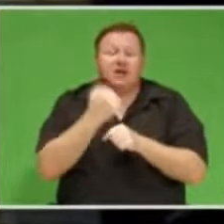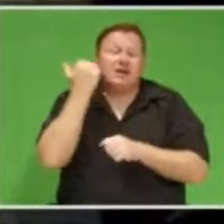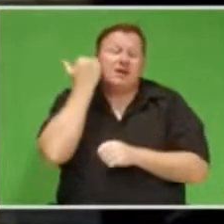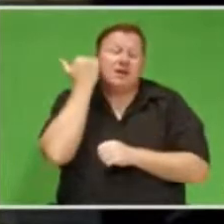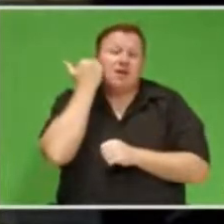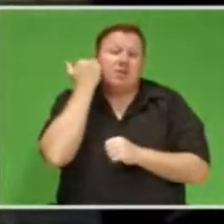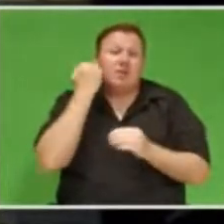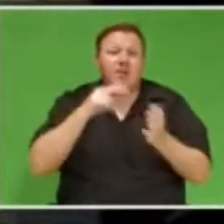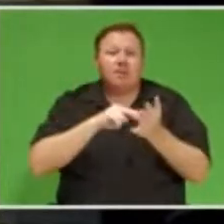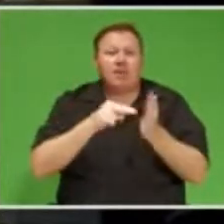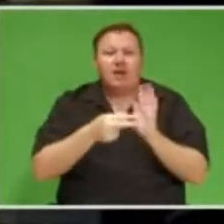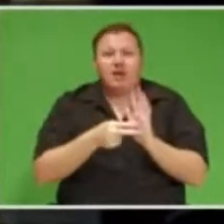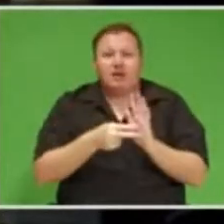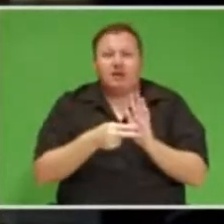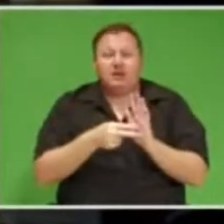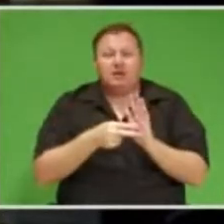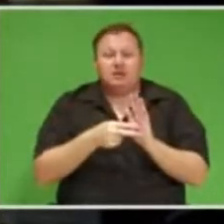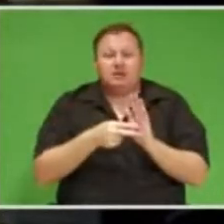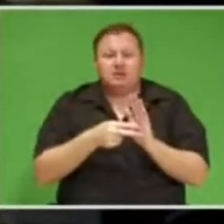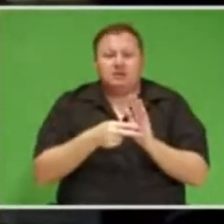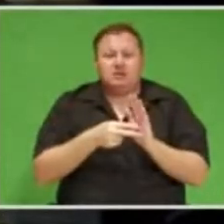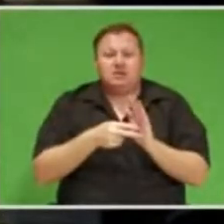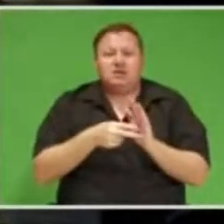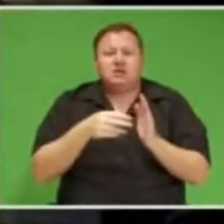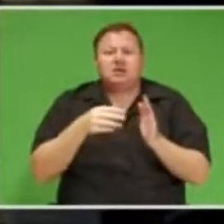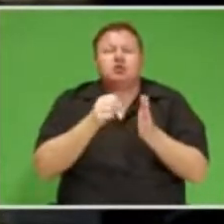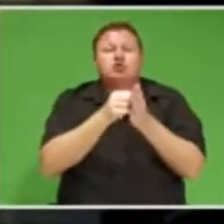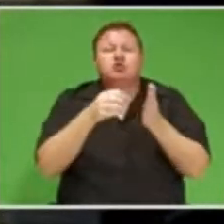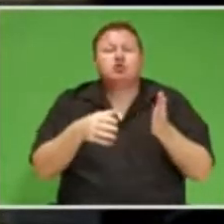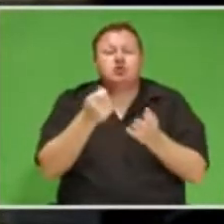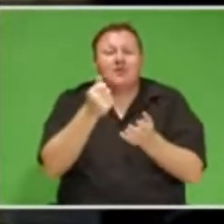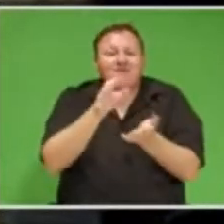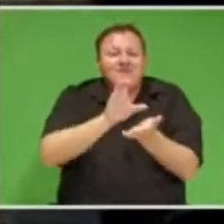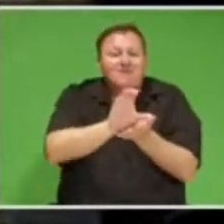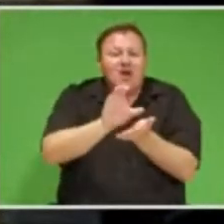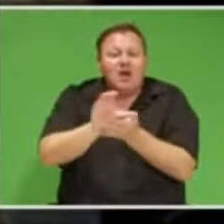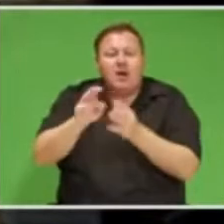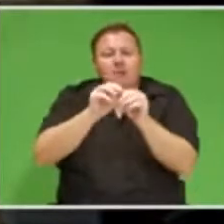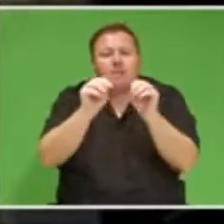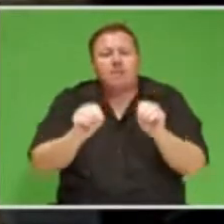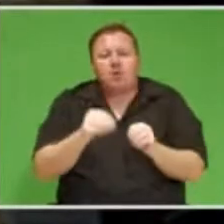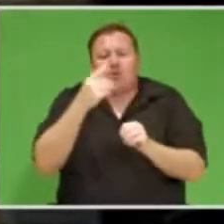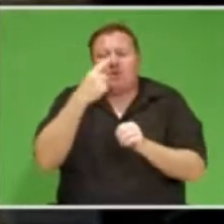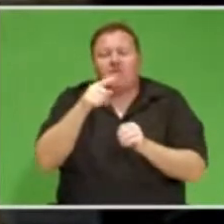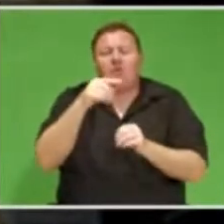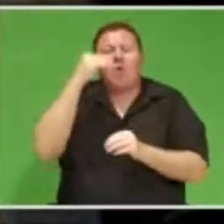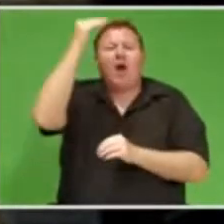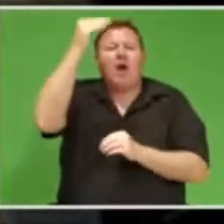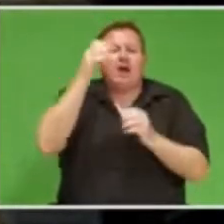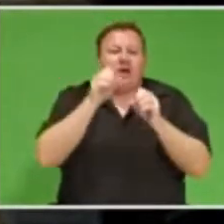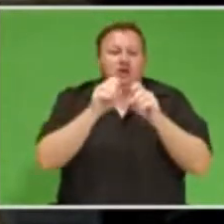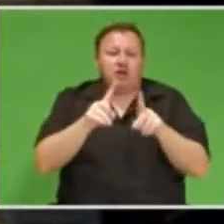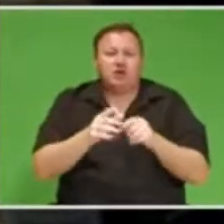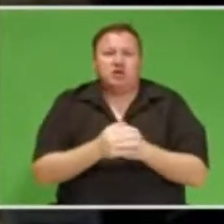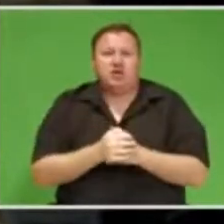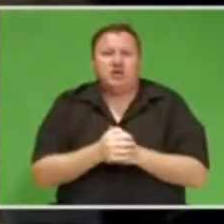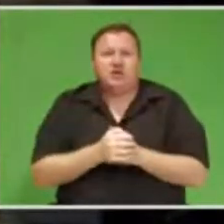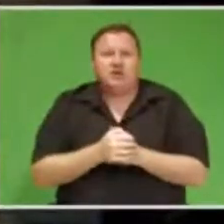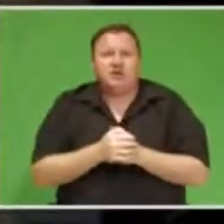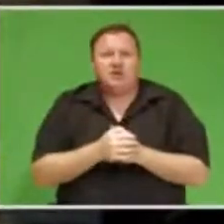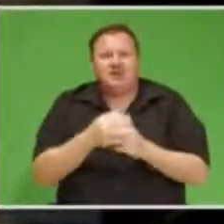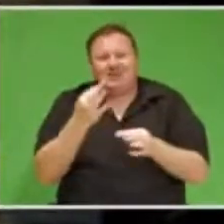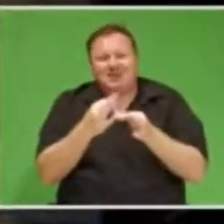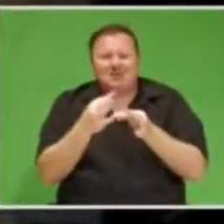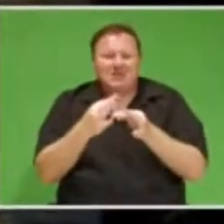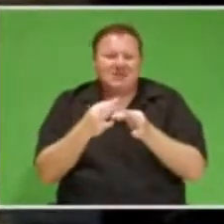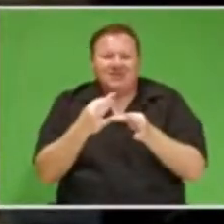comprehensive student funding model for higher education, particularly for students who fall outside the